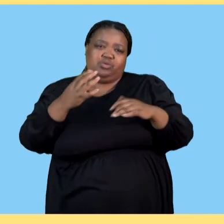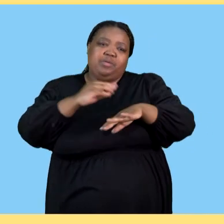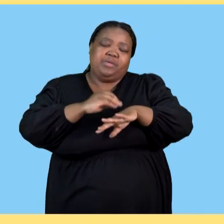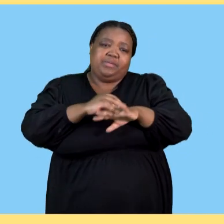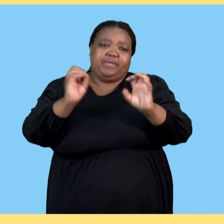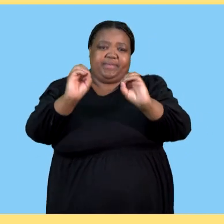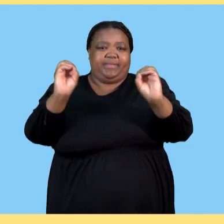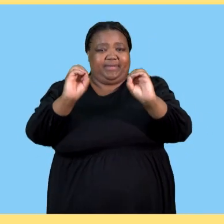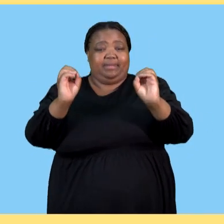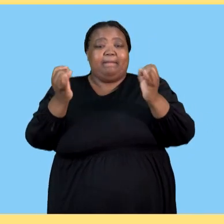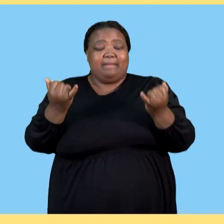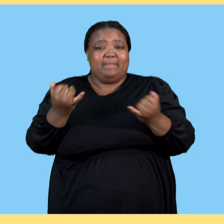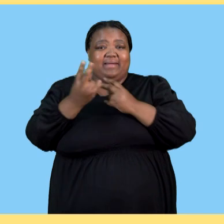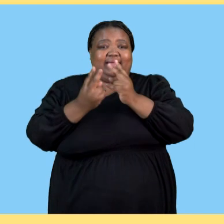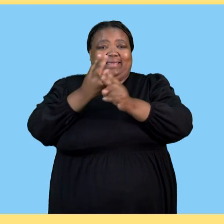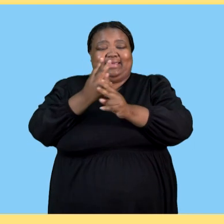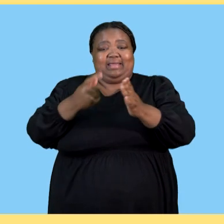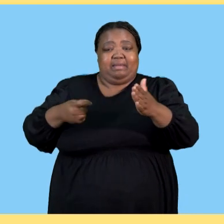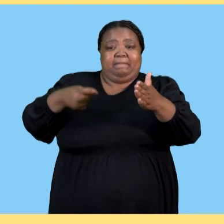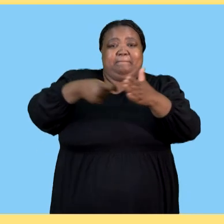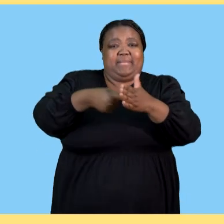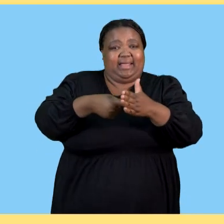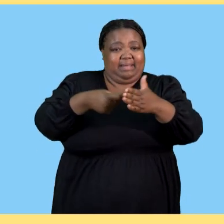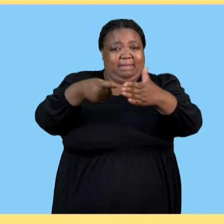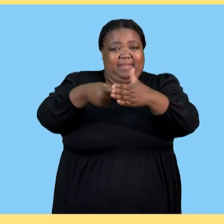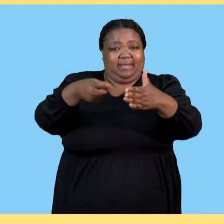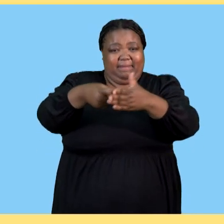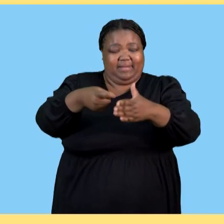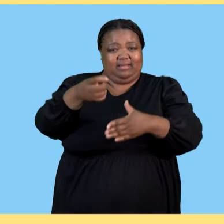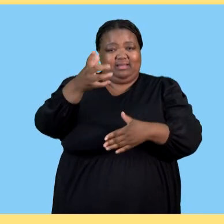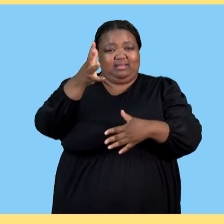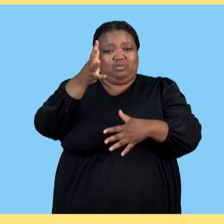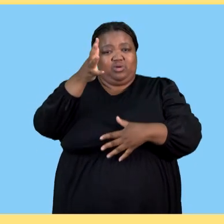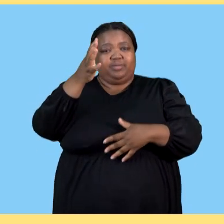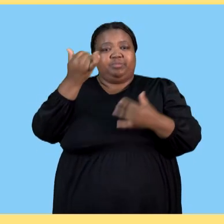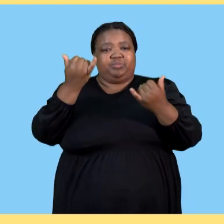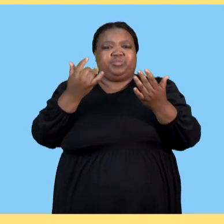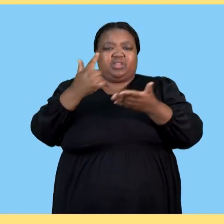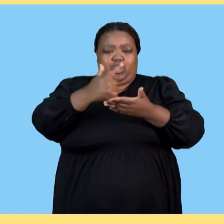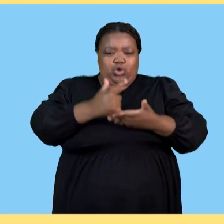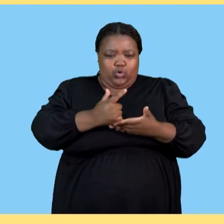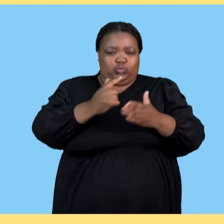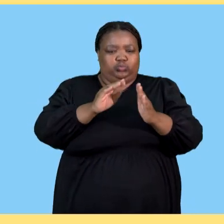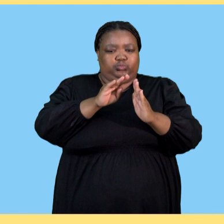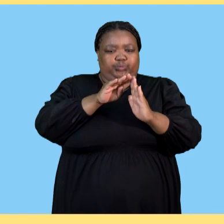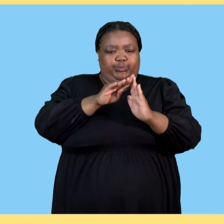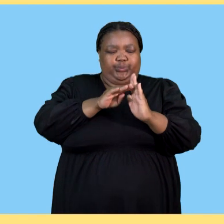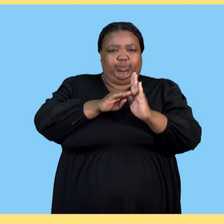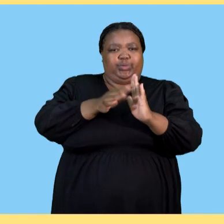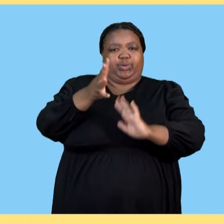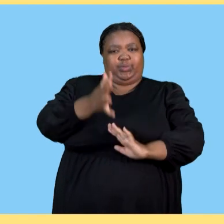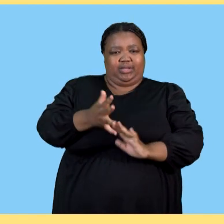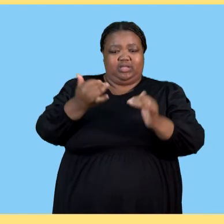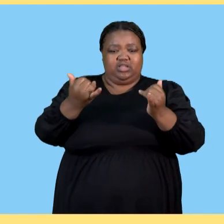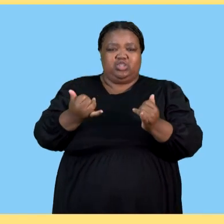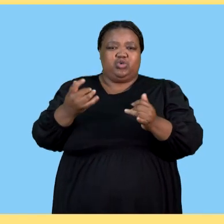problem. When I make repayments, it will decrease the loan. So I'll come here,